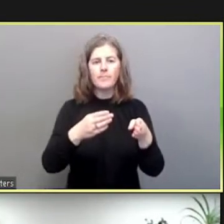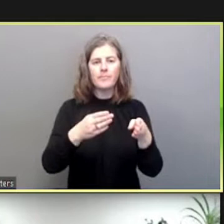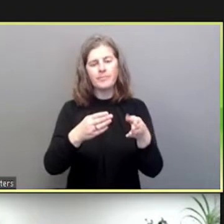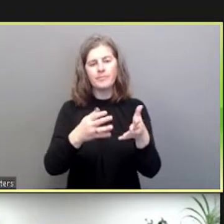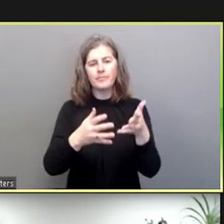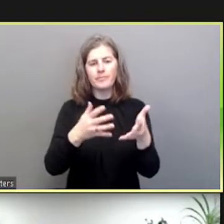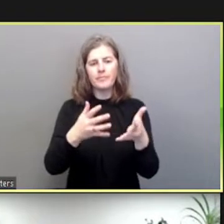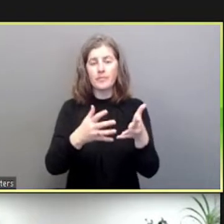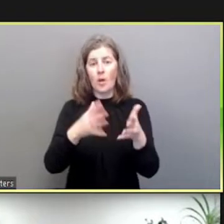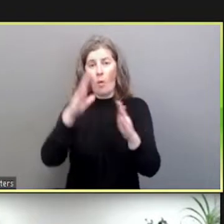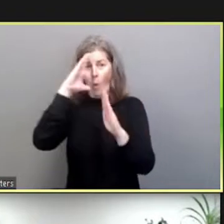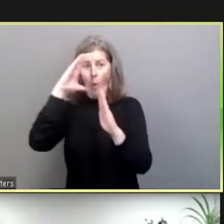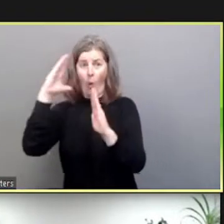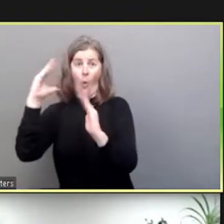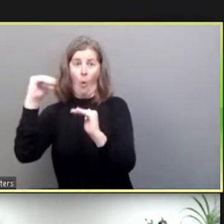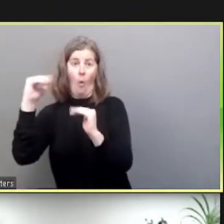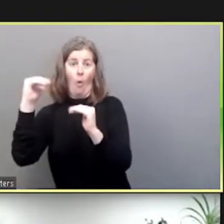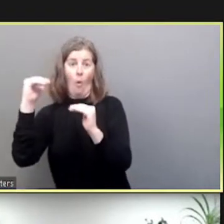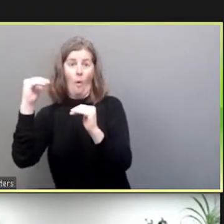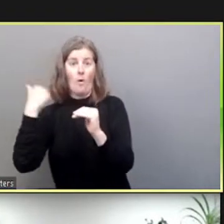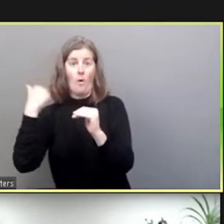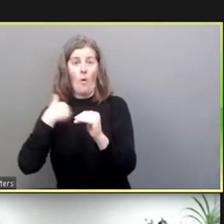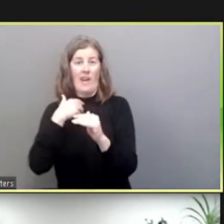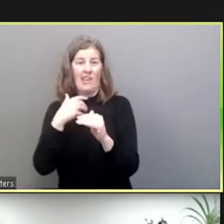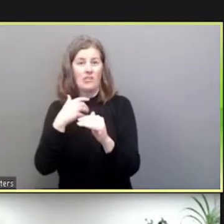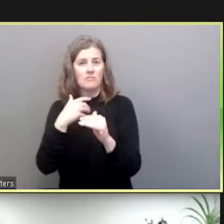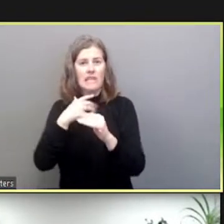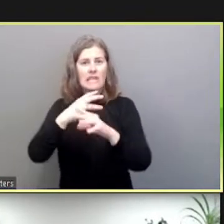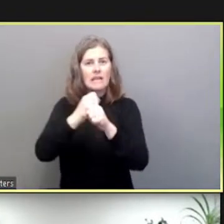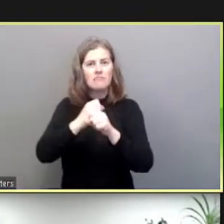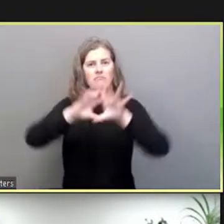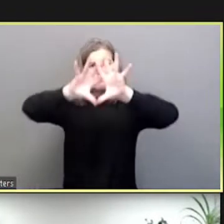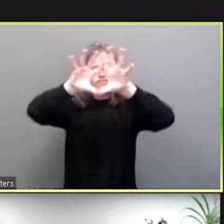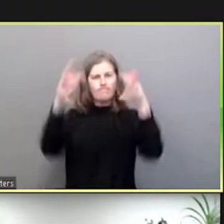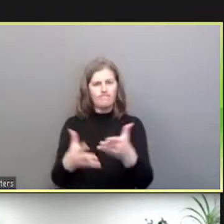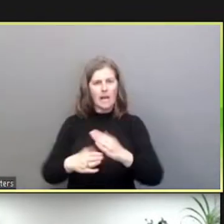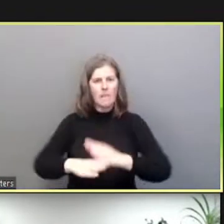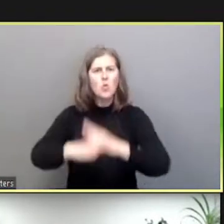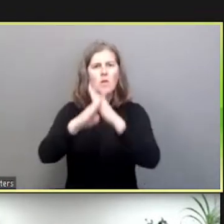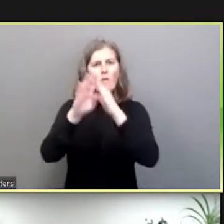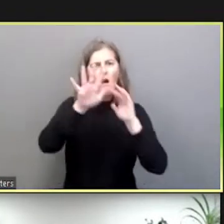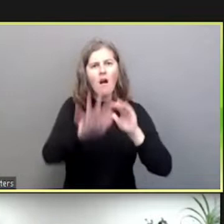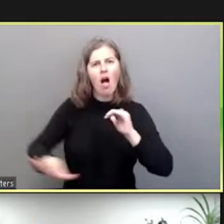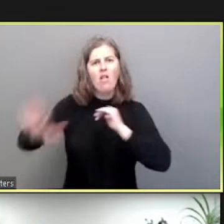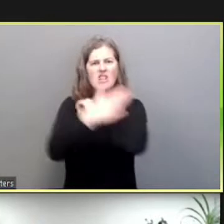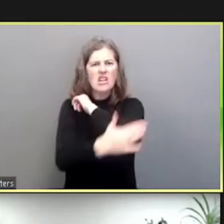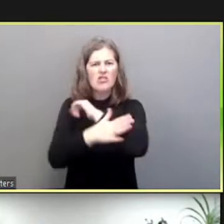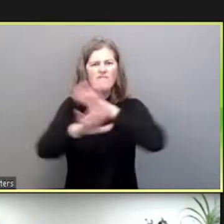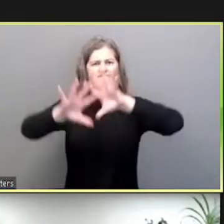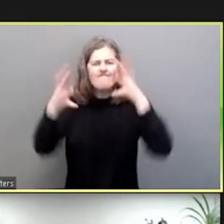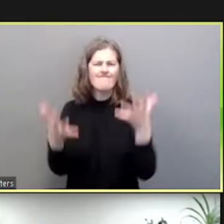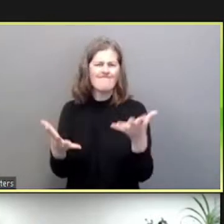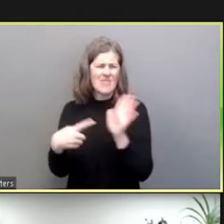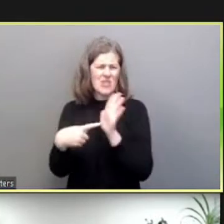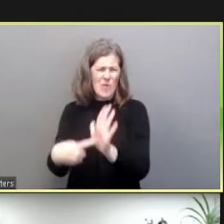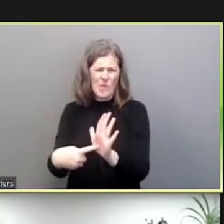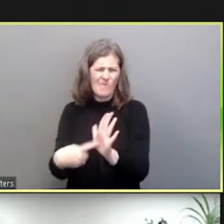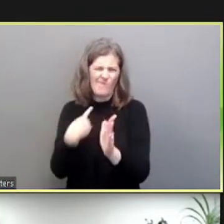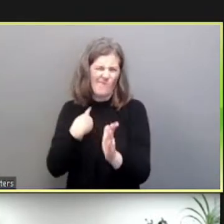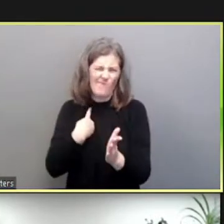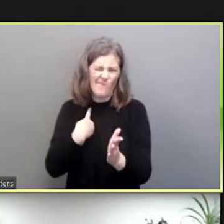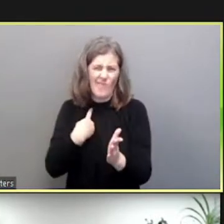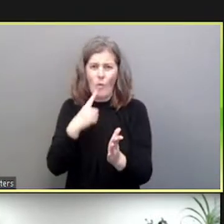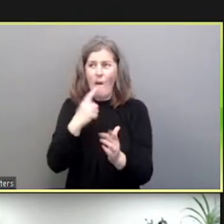the hope that we could obtain herd immunity, and that has not been demonstrated in